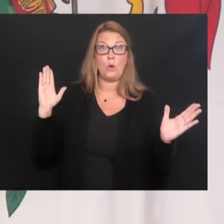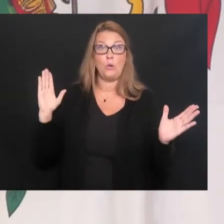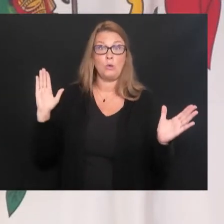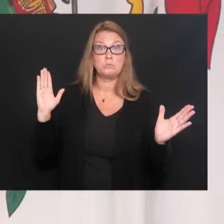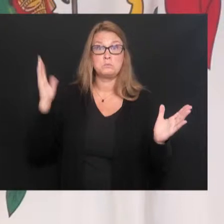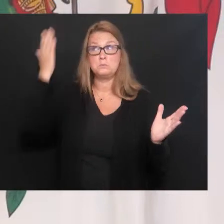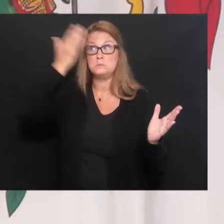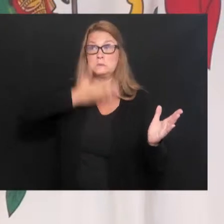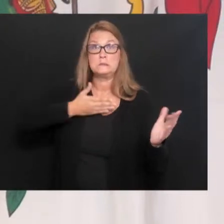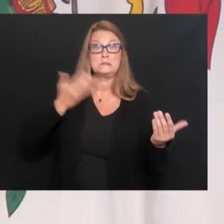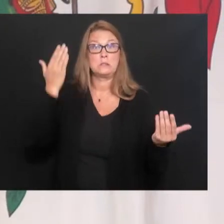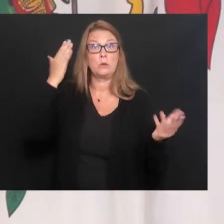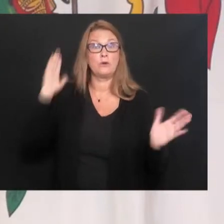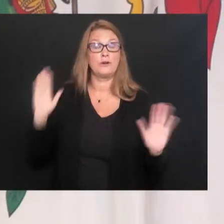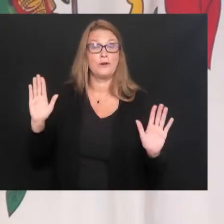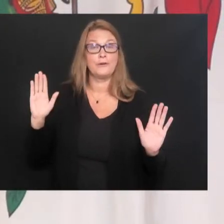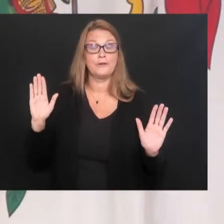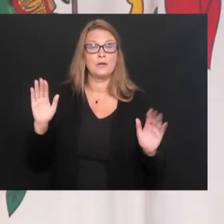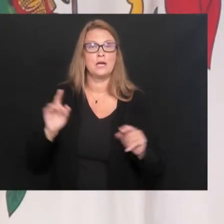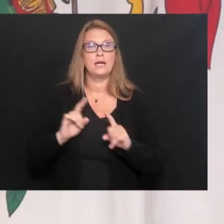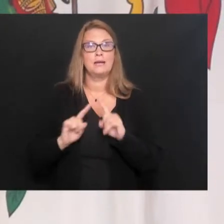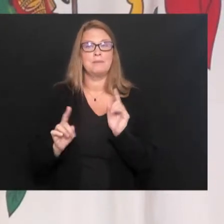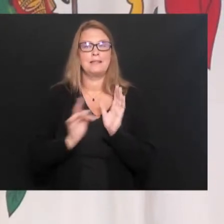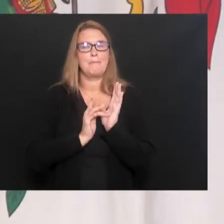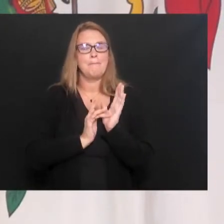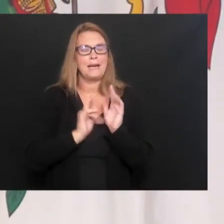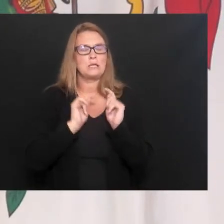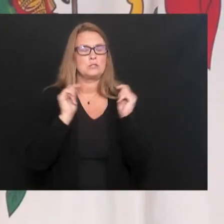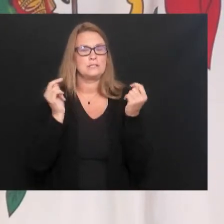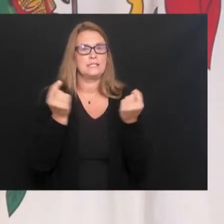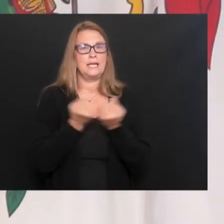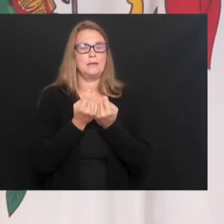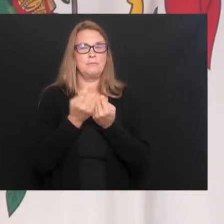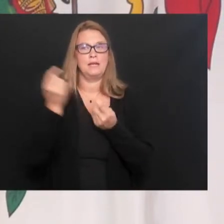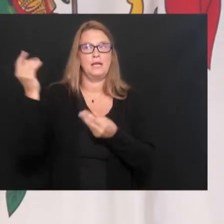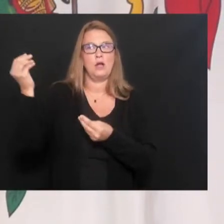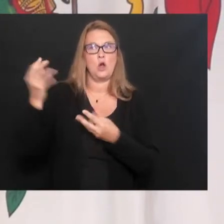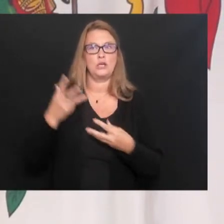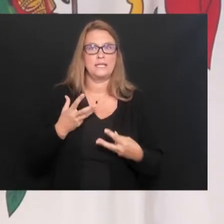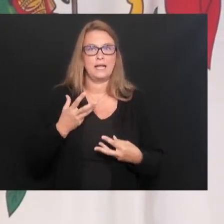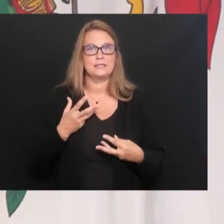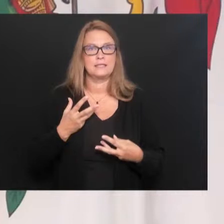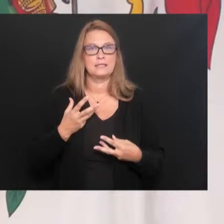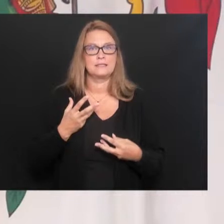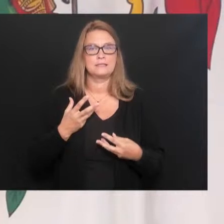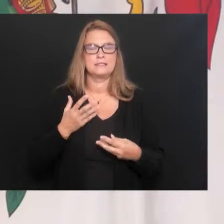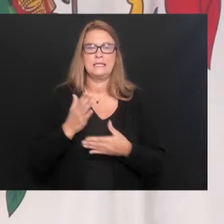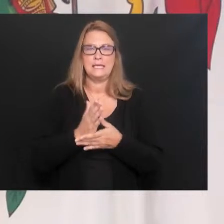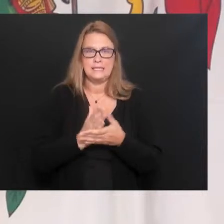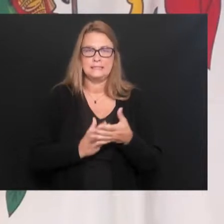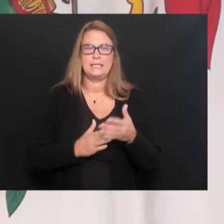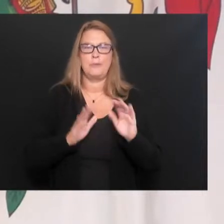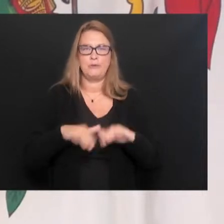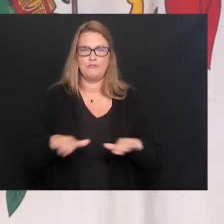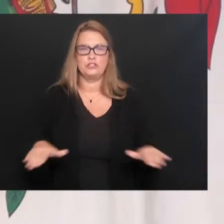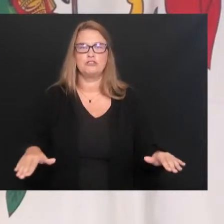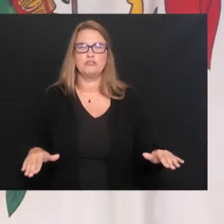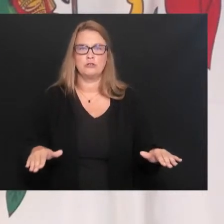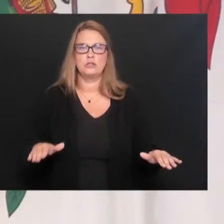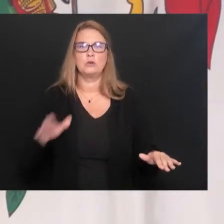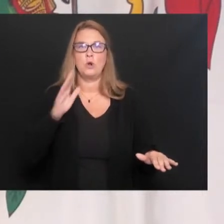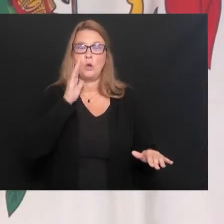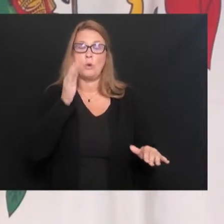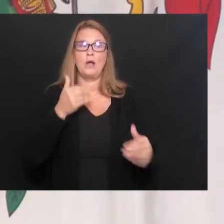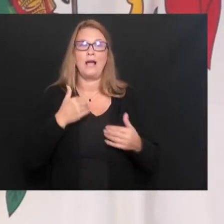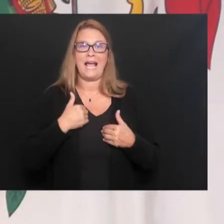know it. But all the medical team, all of them are telling us that some of those kids will end up with some